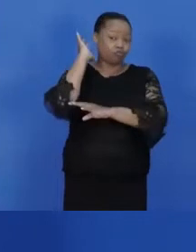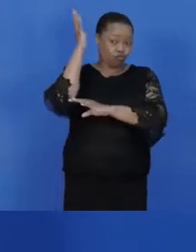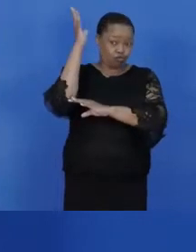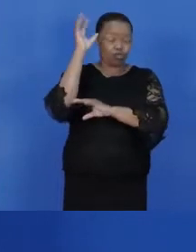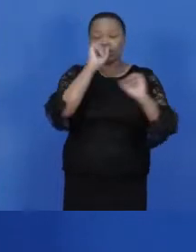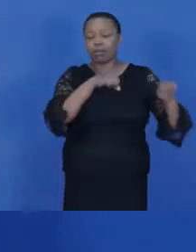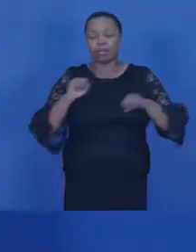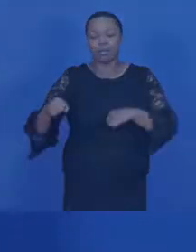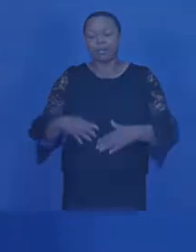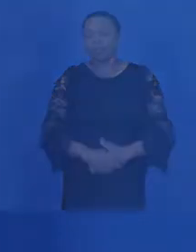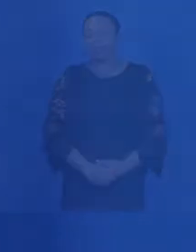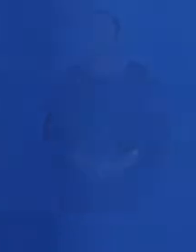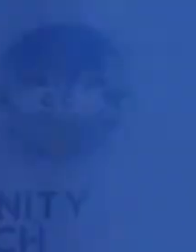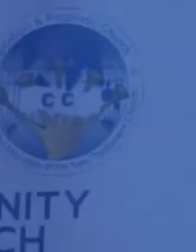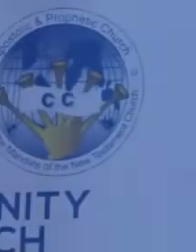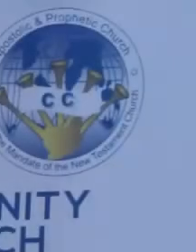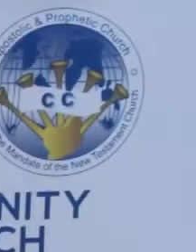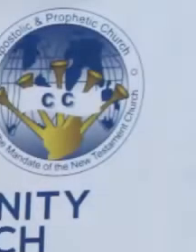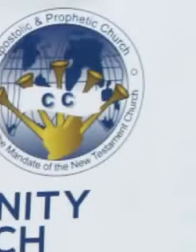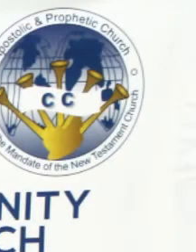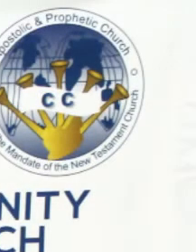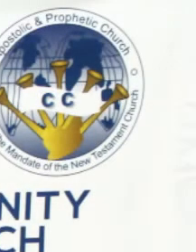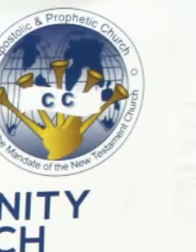to the word. Amen.